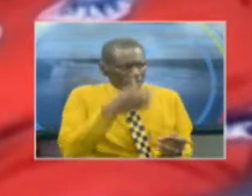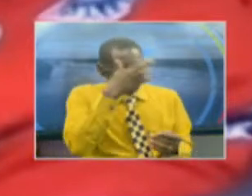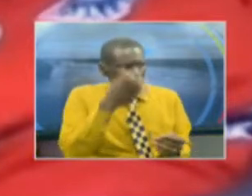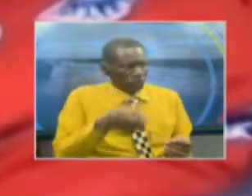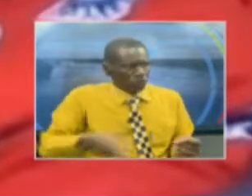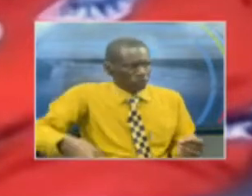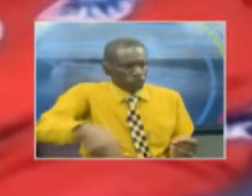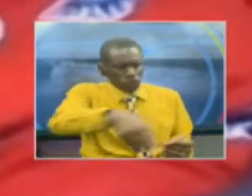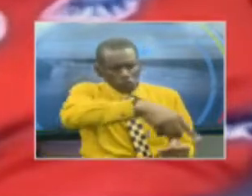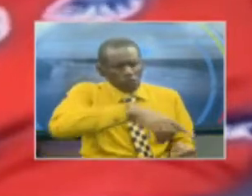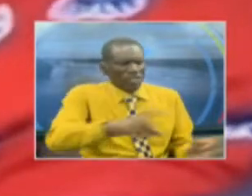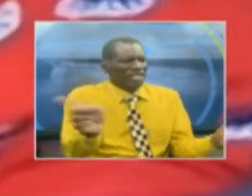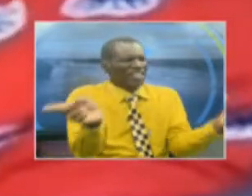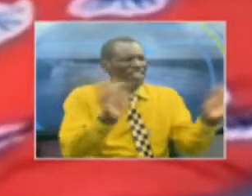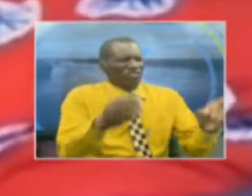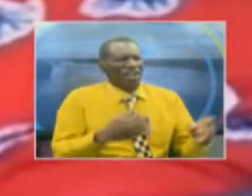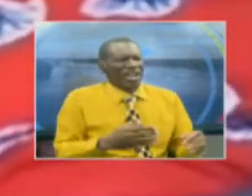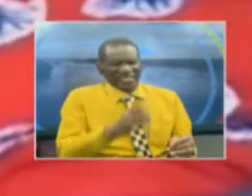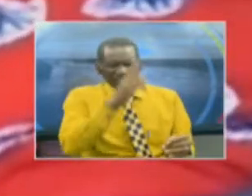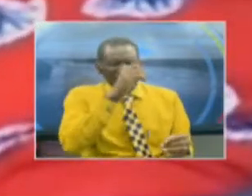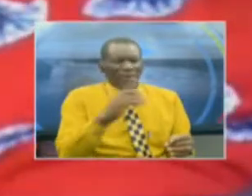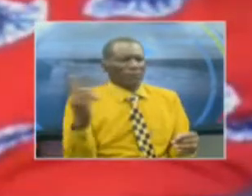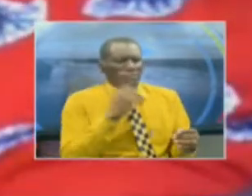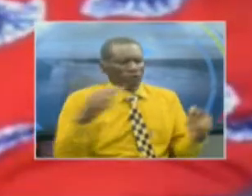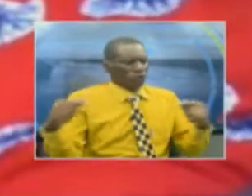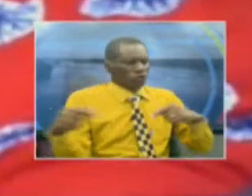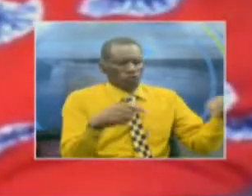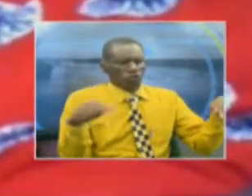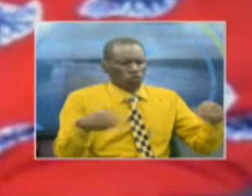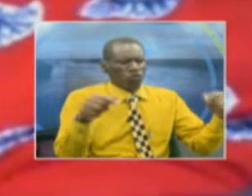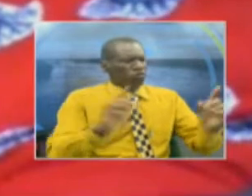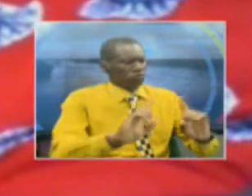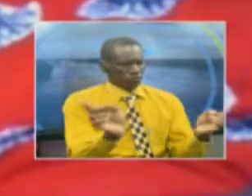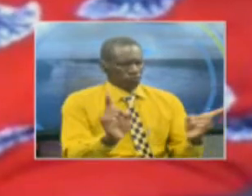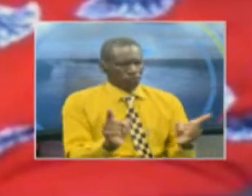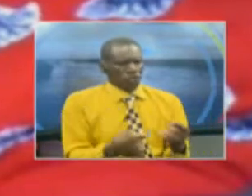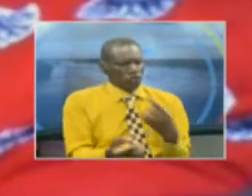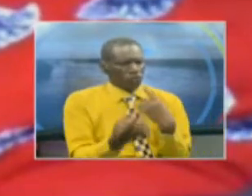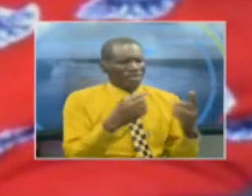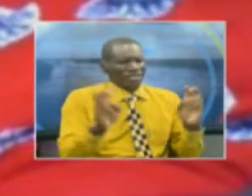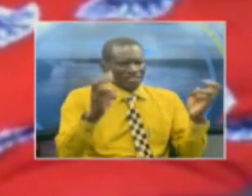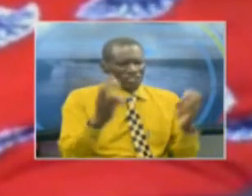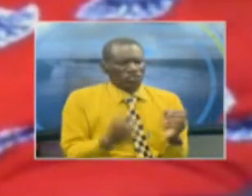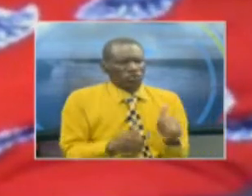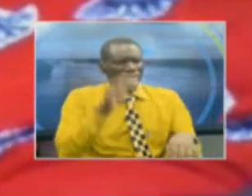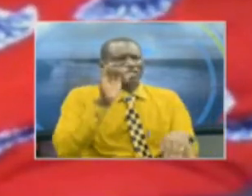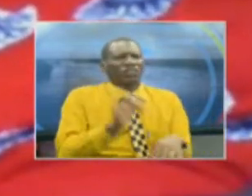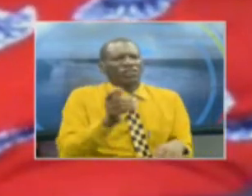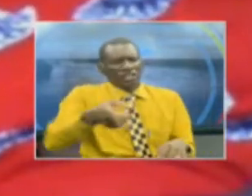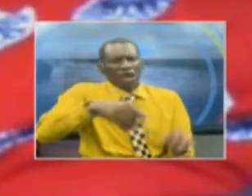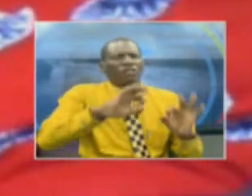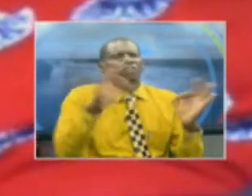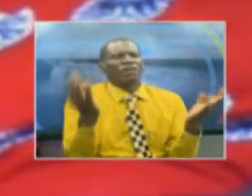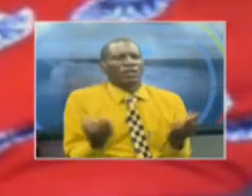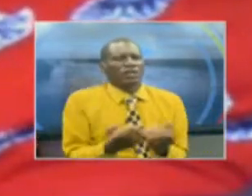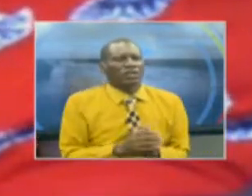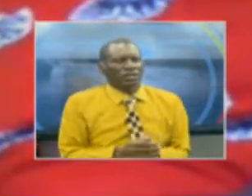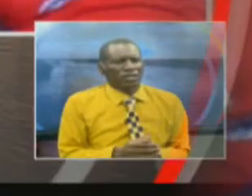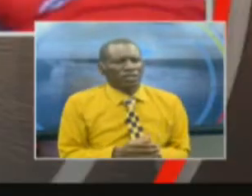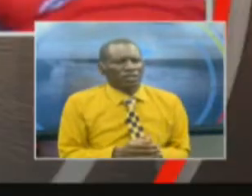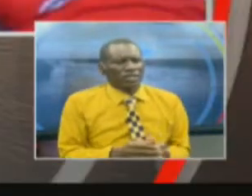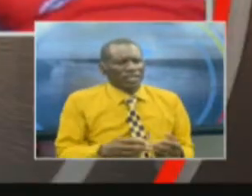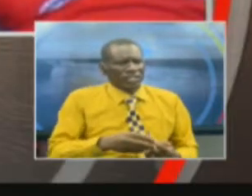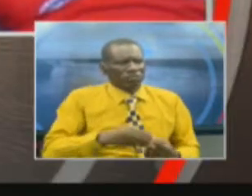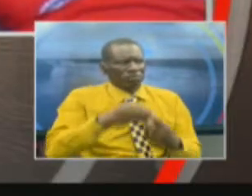have never had a serious quarrel. In fact, we normally discuss the issues which are affecting our family,